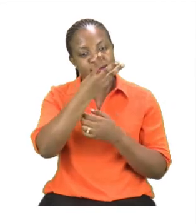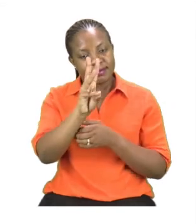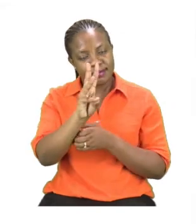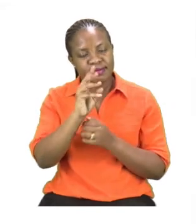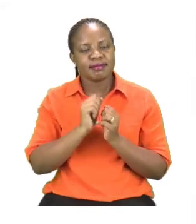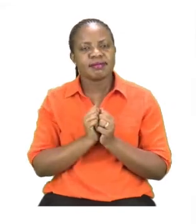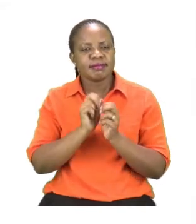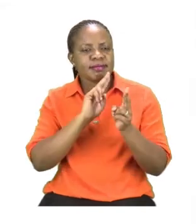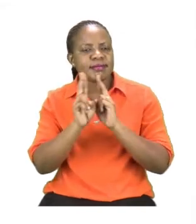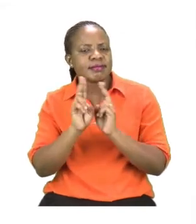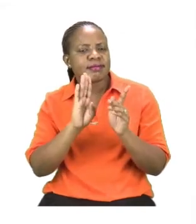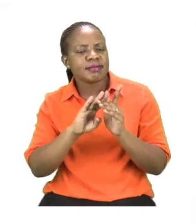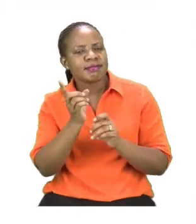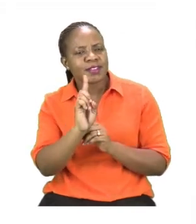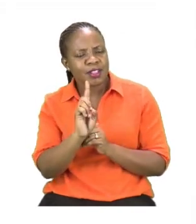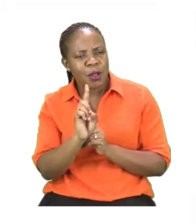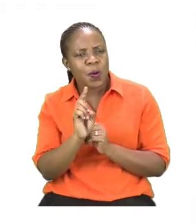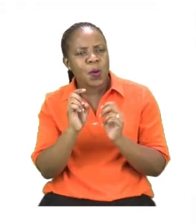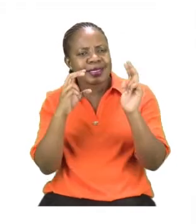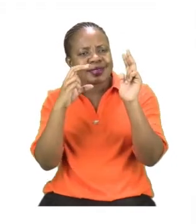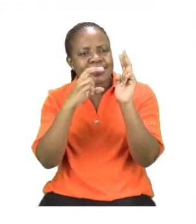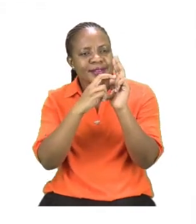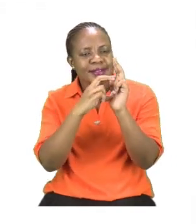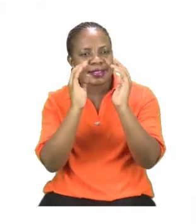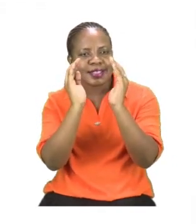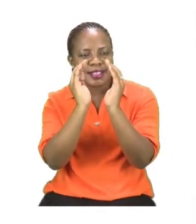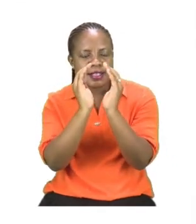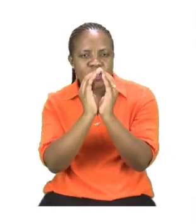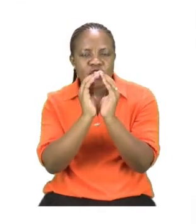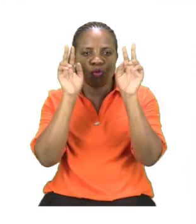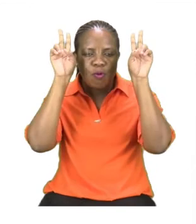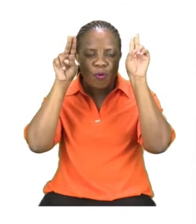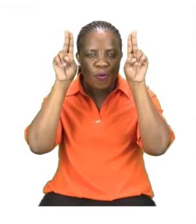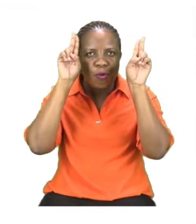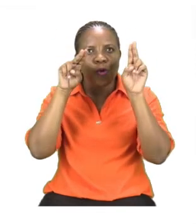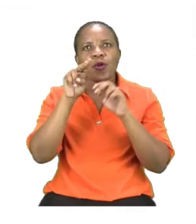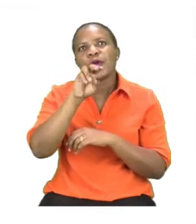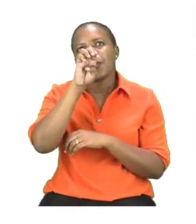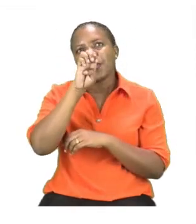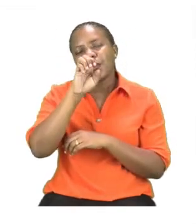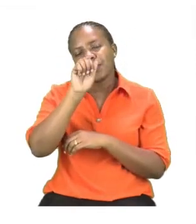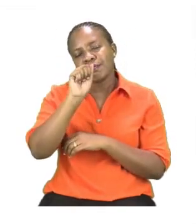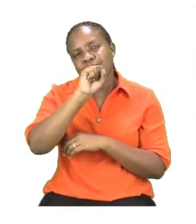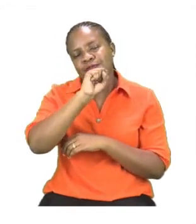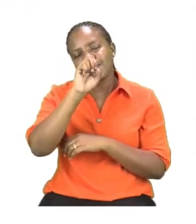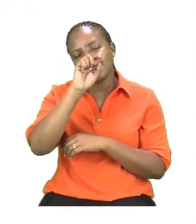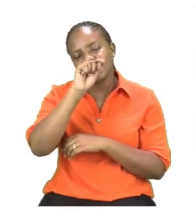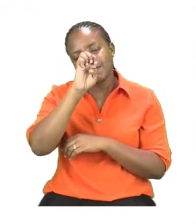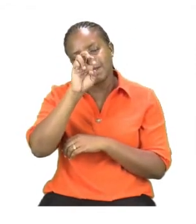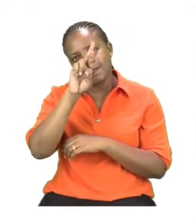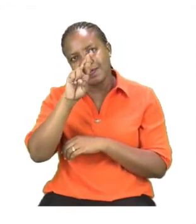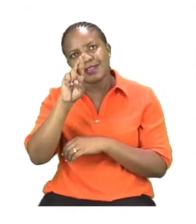Easter. And Easter is full of so many beautiful things, like the ones that we can